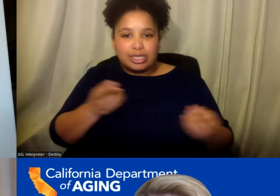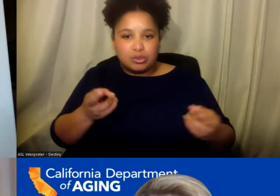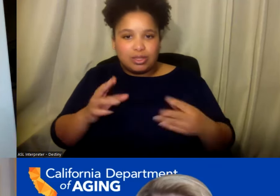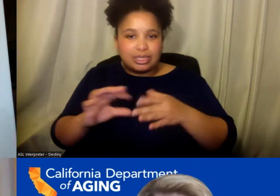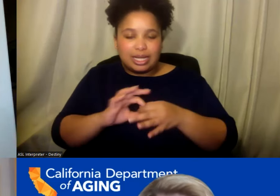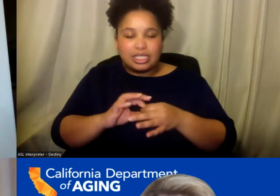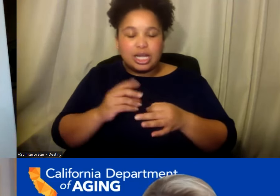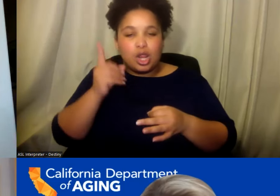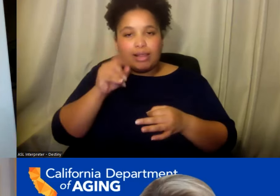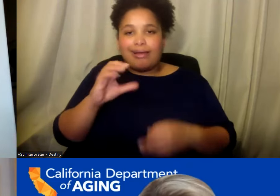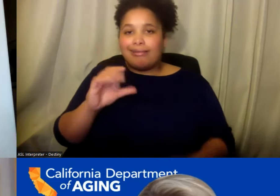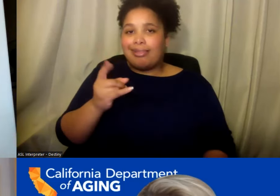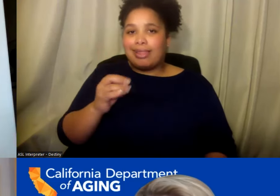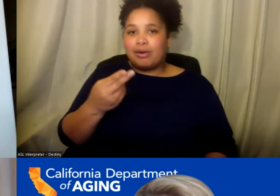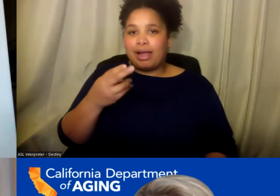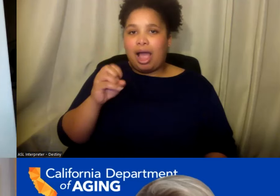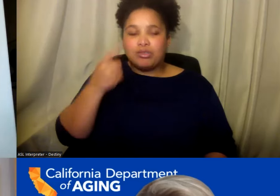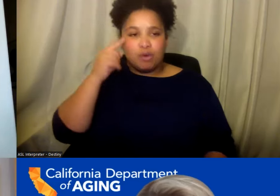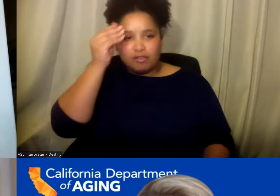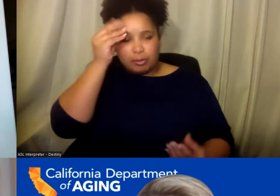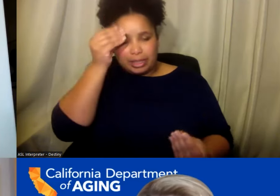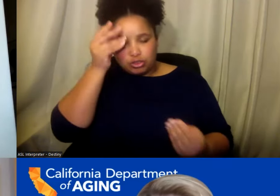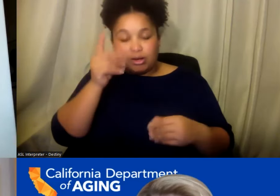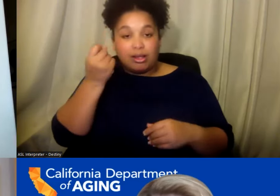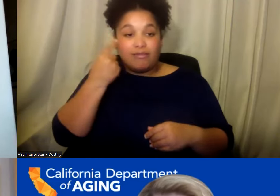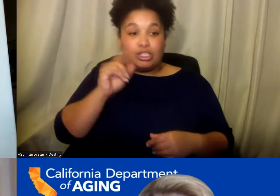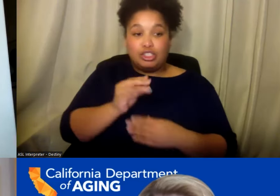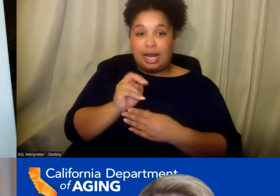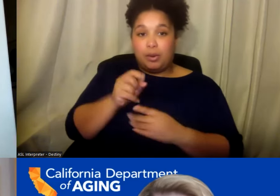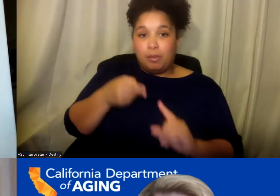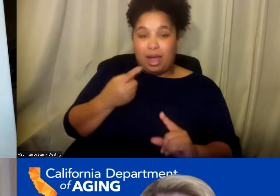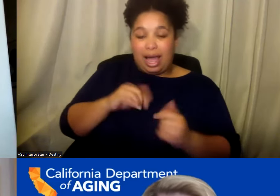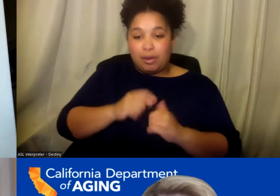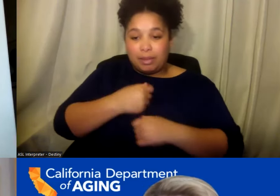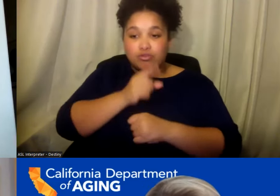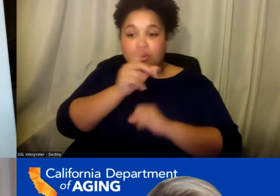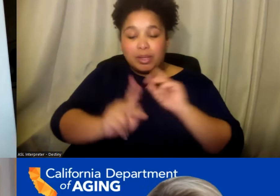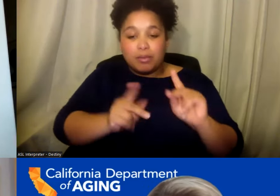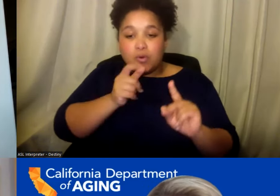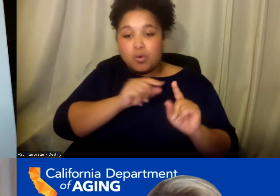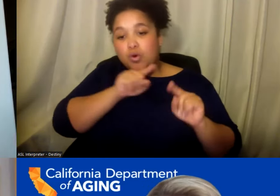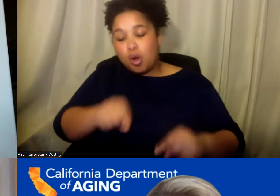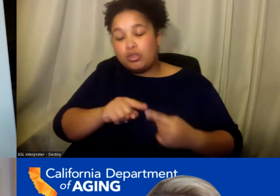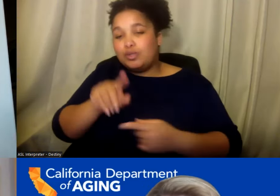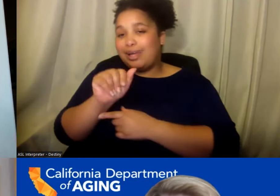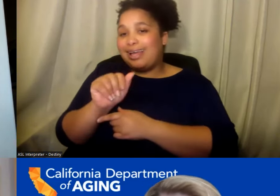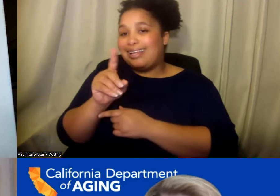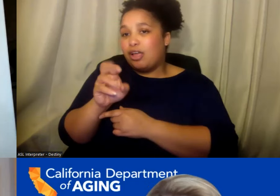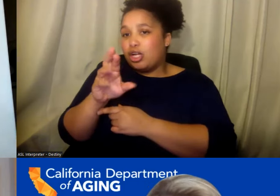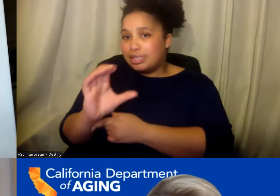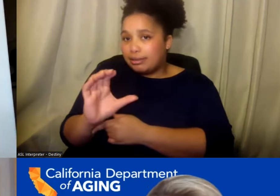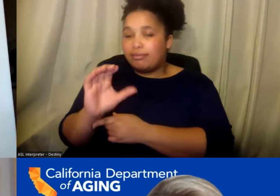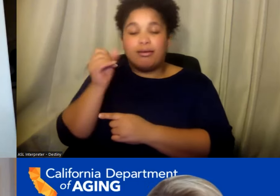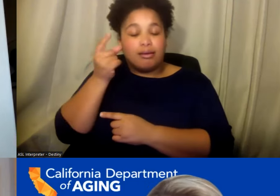information. However, to Janet's point, very important point about how we ensure that people who go to the ADRCs,